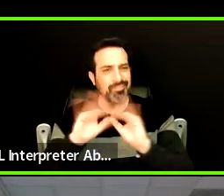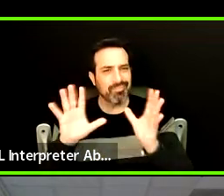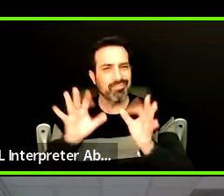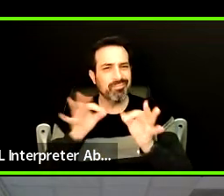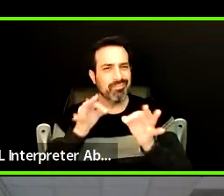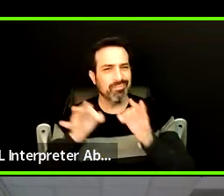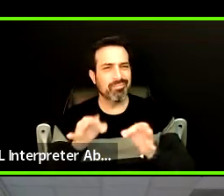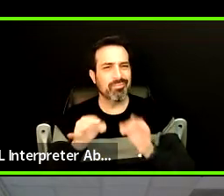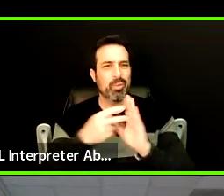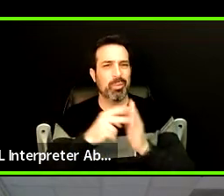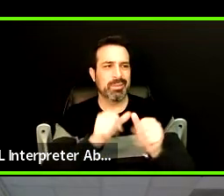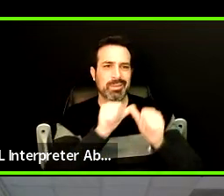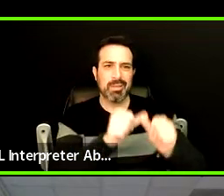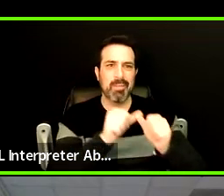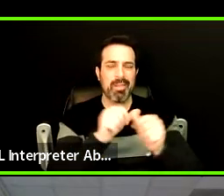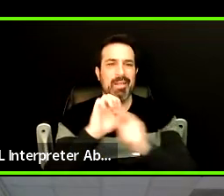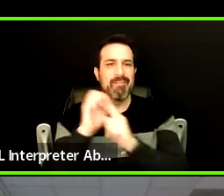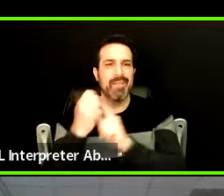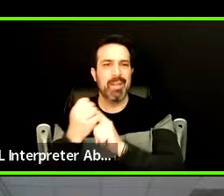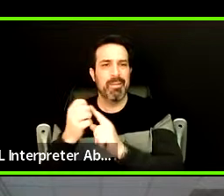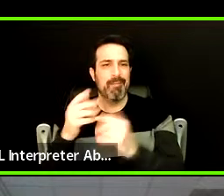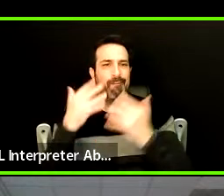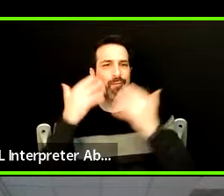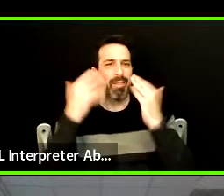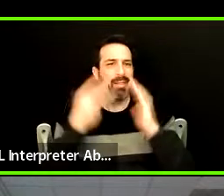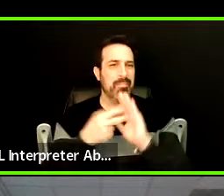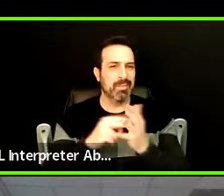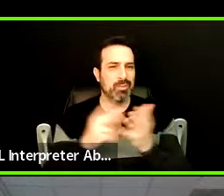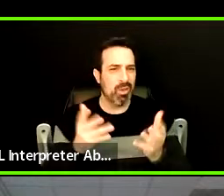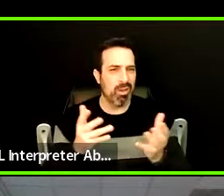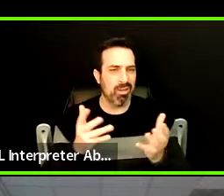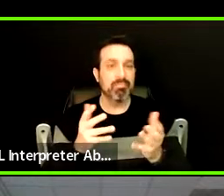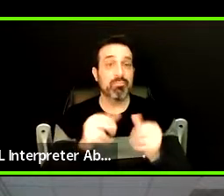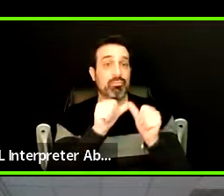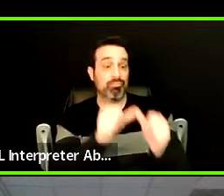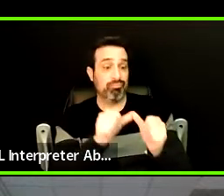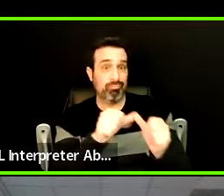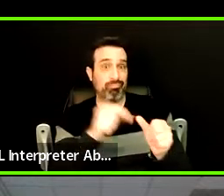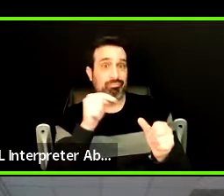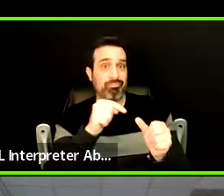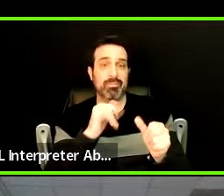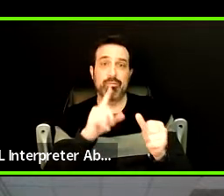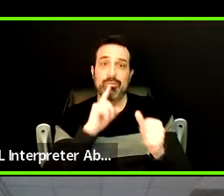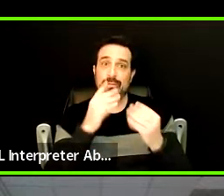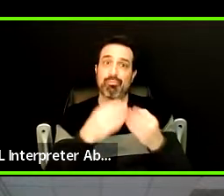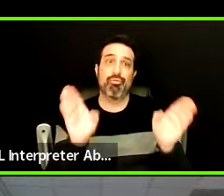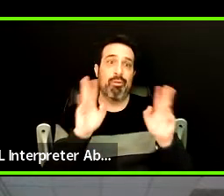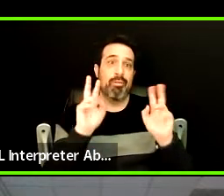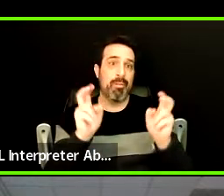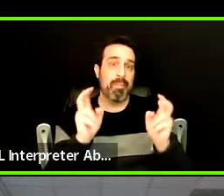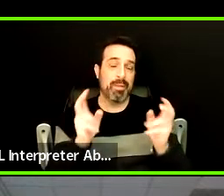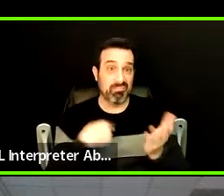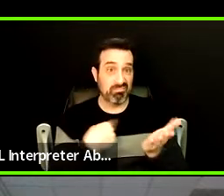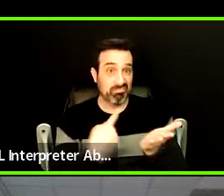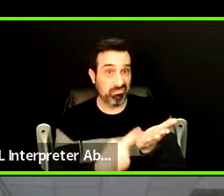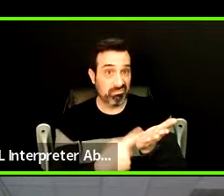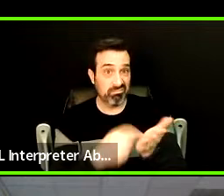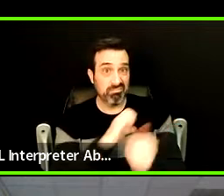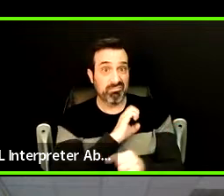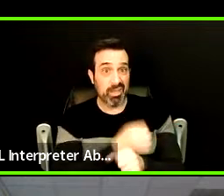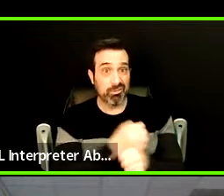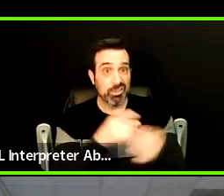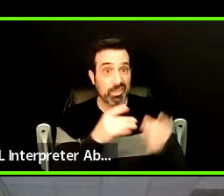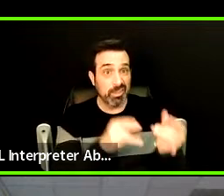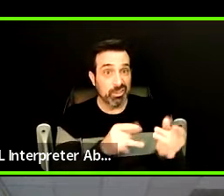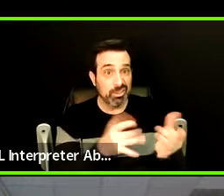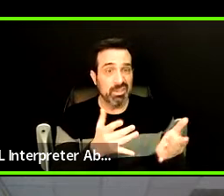what sustainable and environmentally friendly means. So sustainability is a very broad topic. And so are we talking about energy